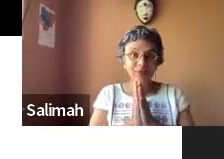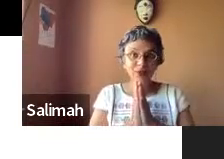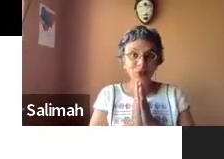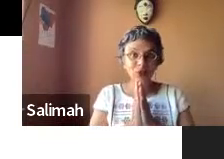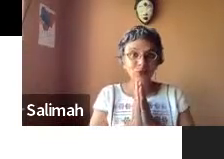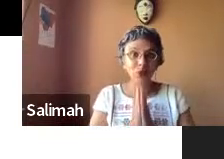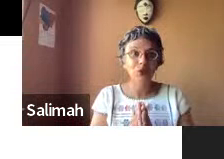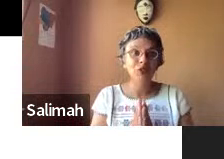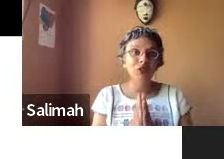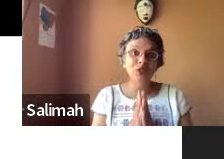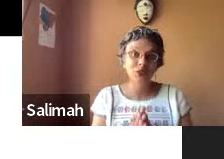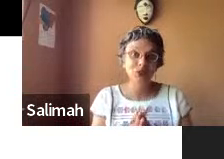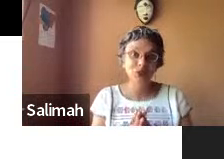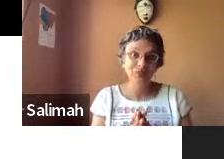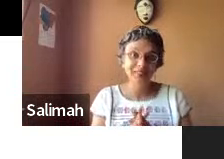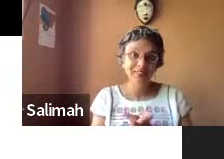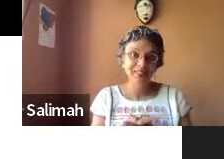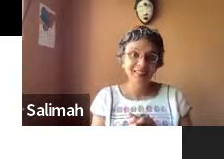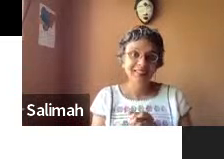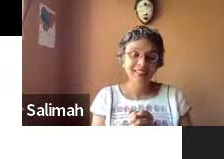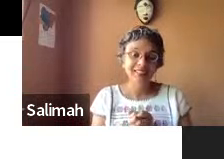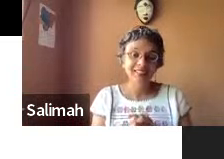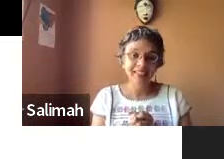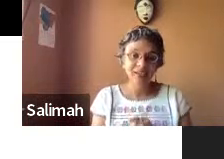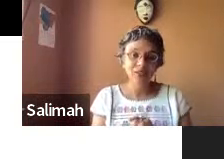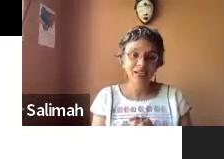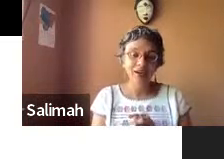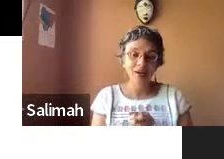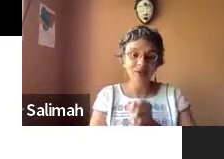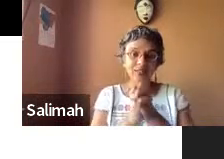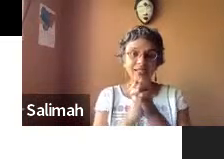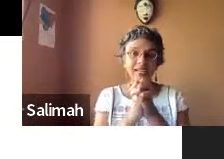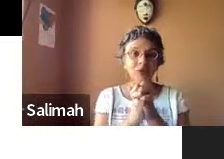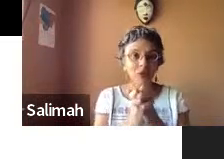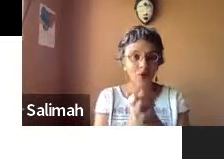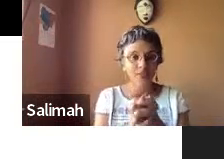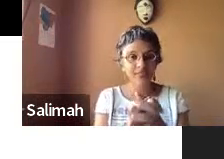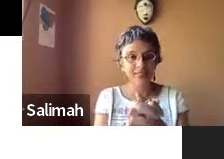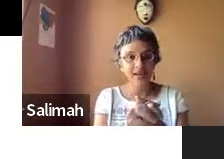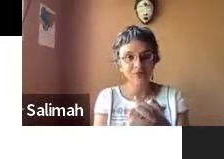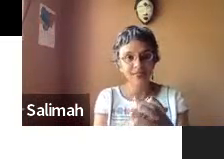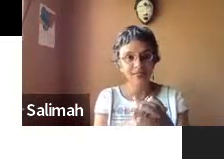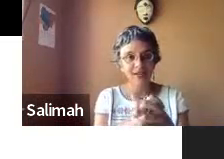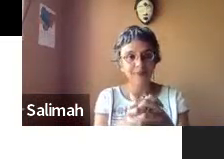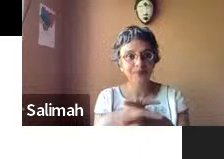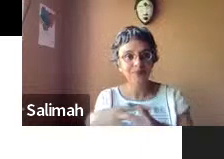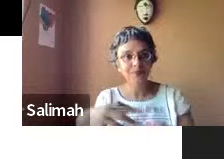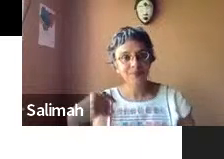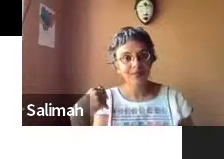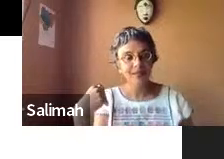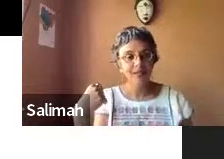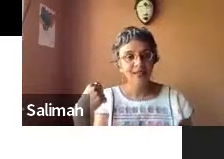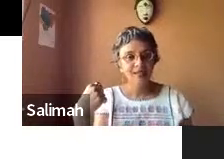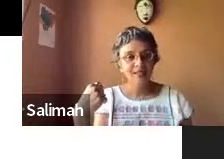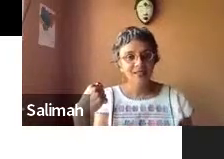Clearly, we have a lot of work to do in the area of the care economy in Africa.